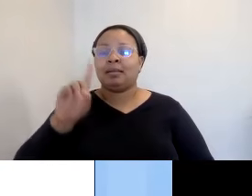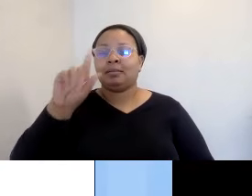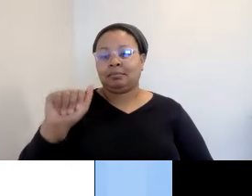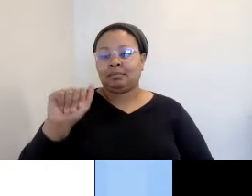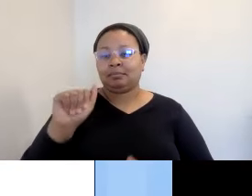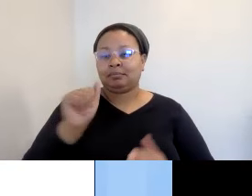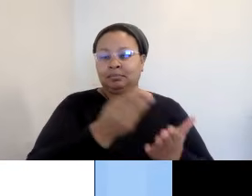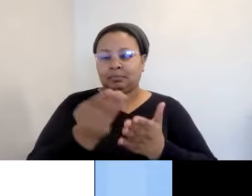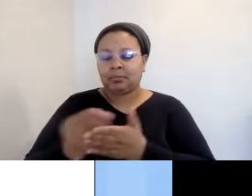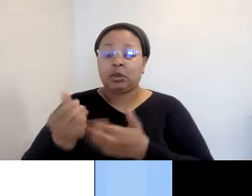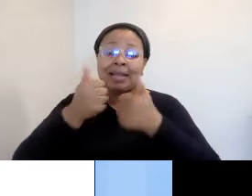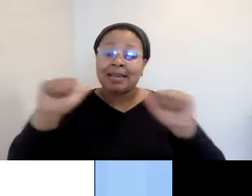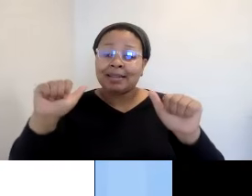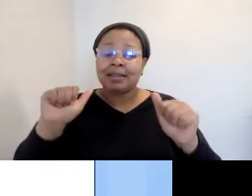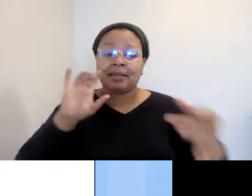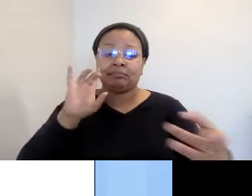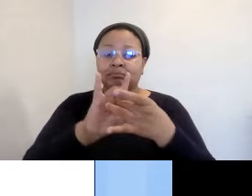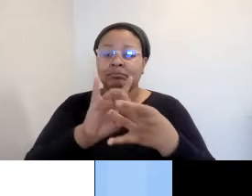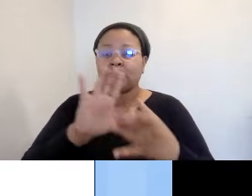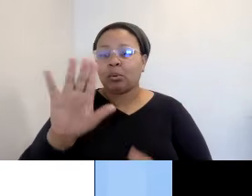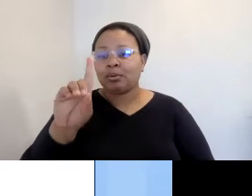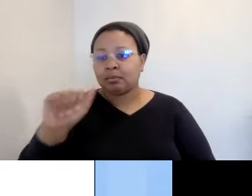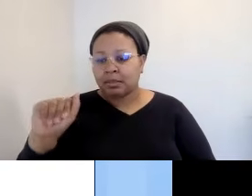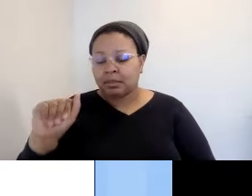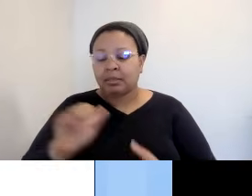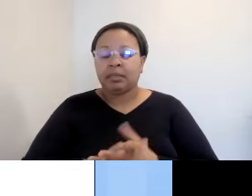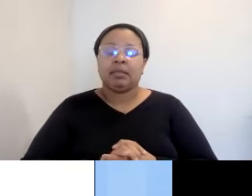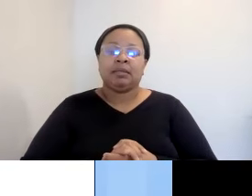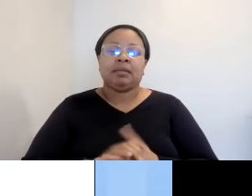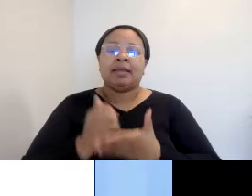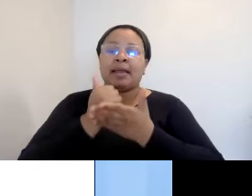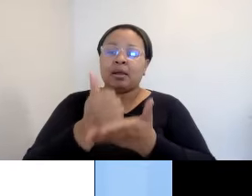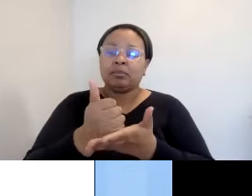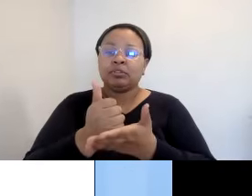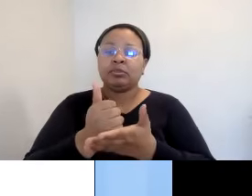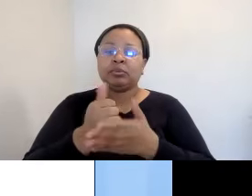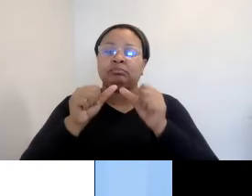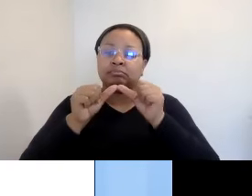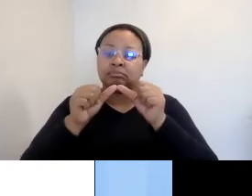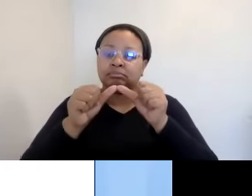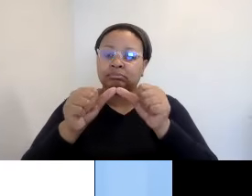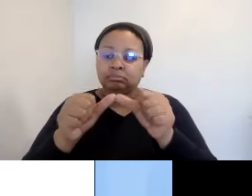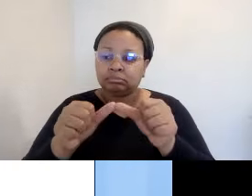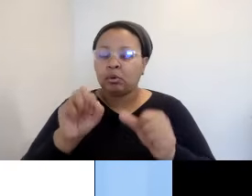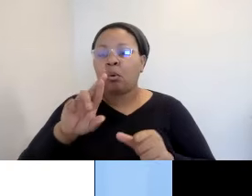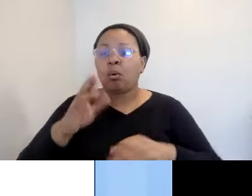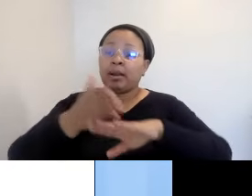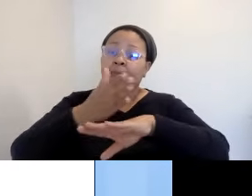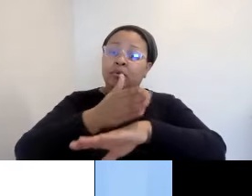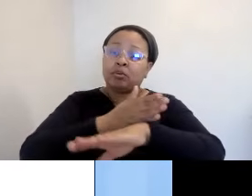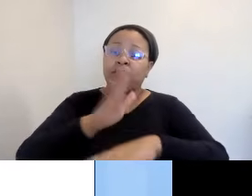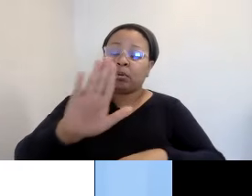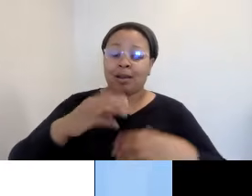that relates to your disability. It helps to maintain or improve someone's health, independence,